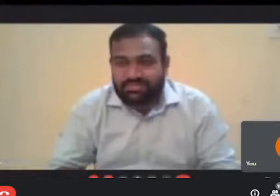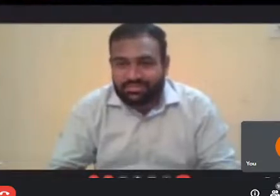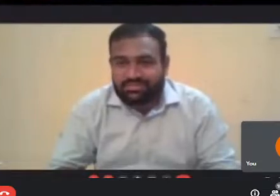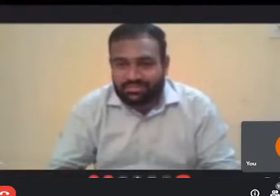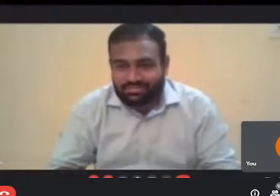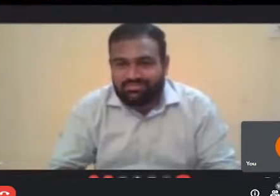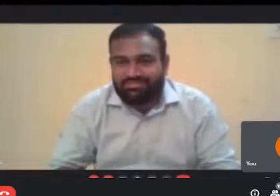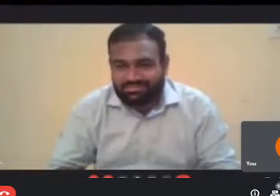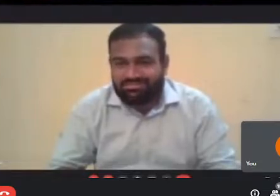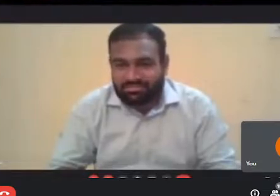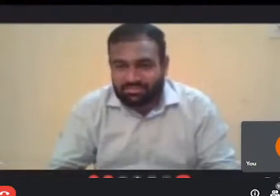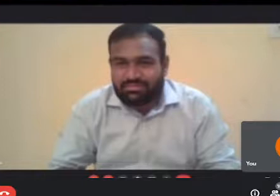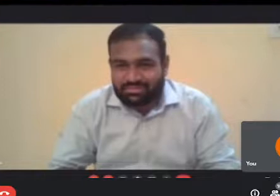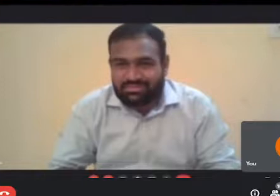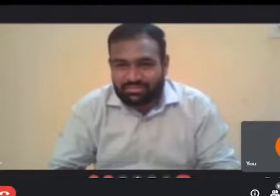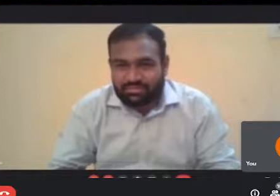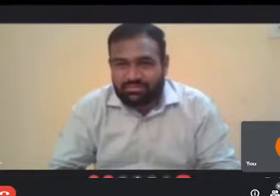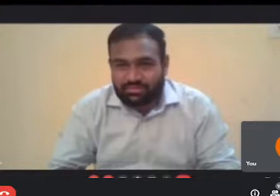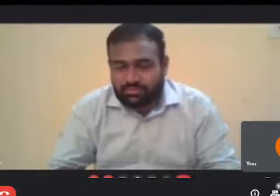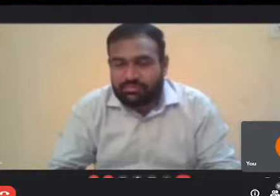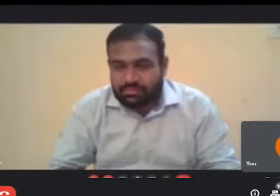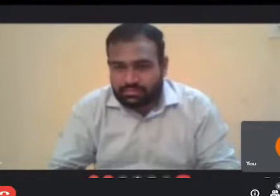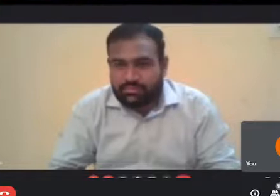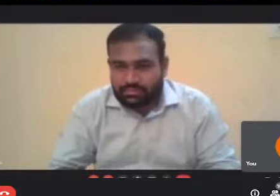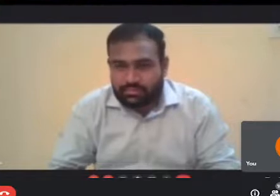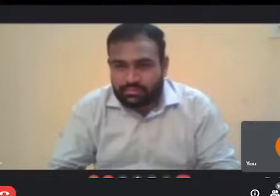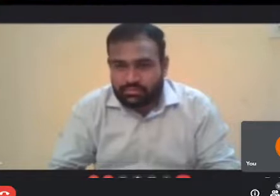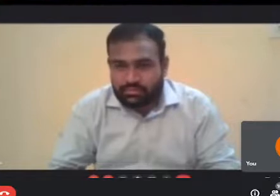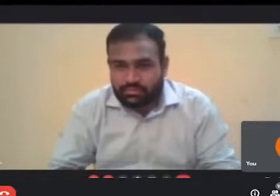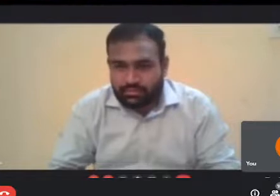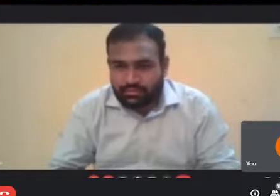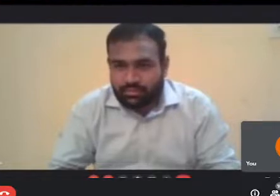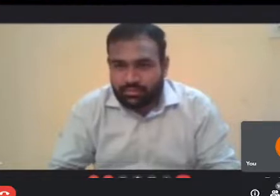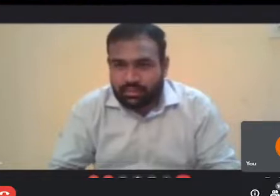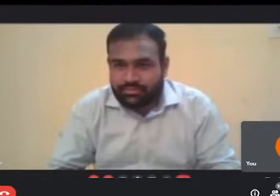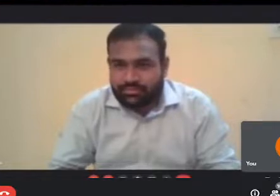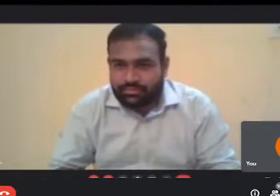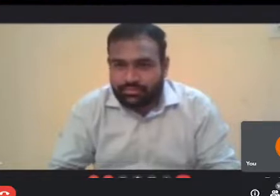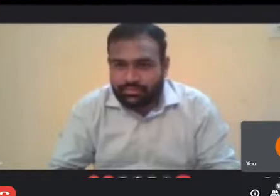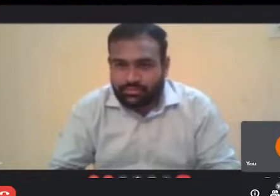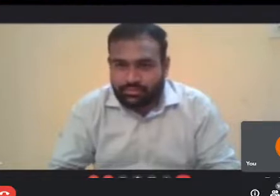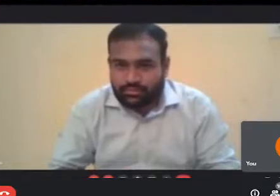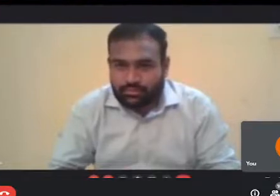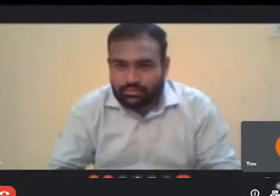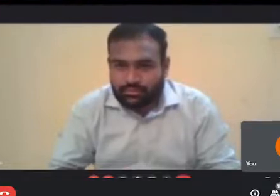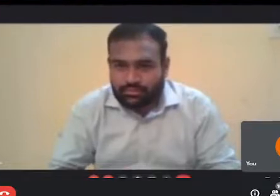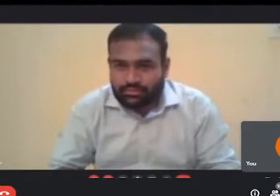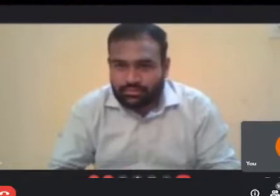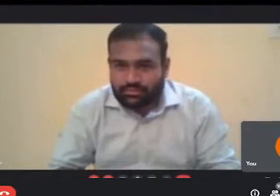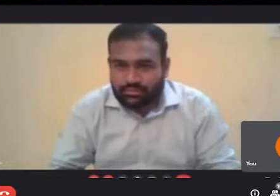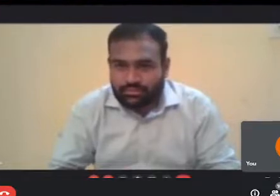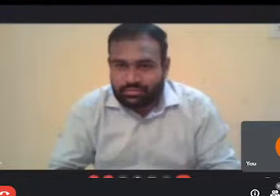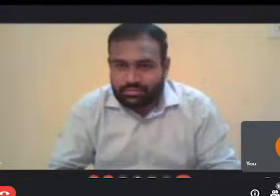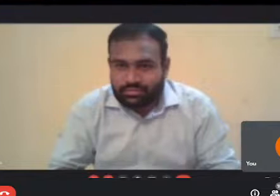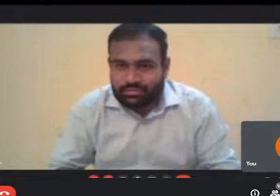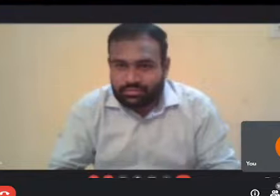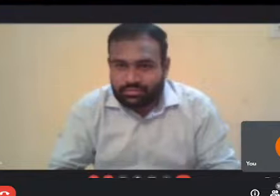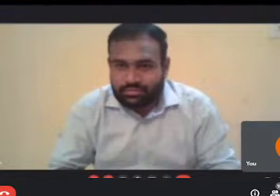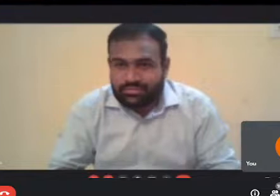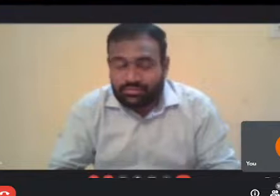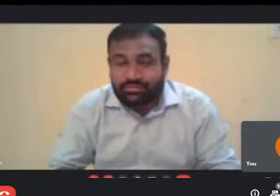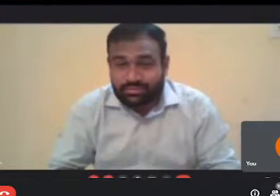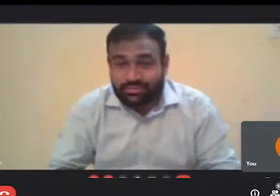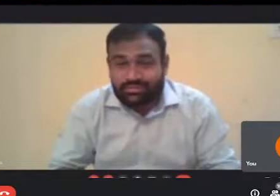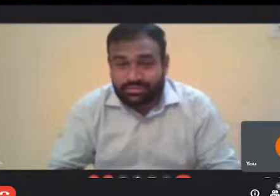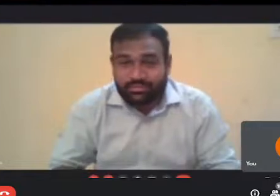meanings for a word, there comes the complexity. I understand that, but Maybe that would be interesting. That was just a